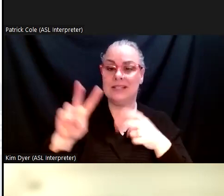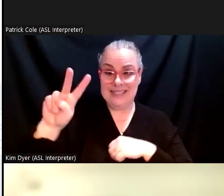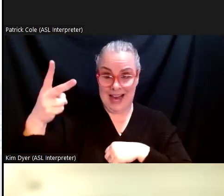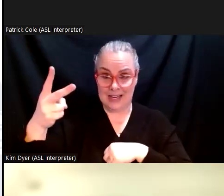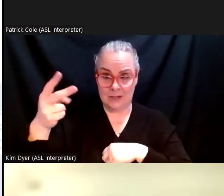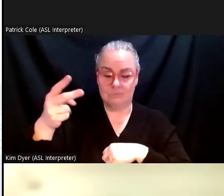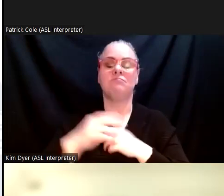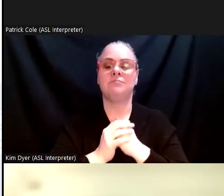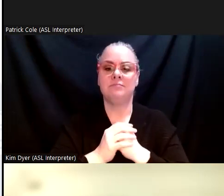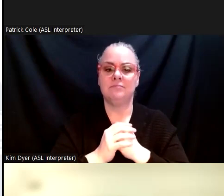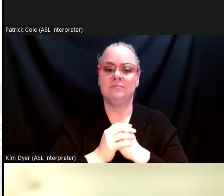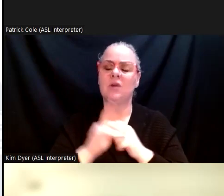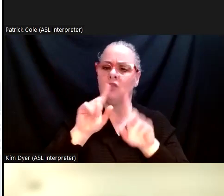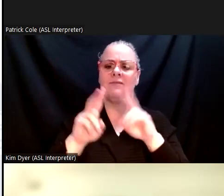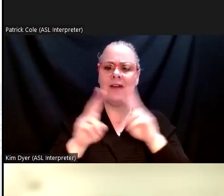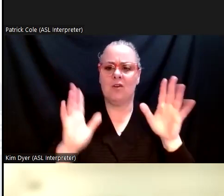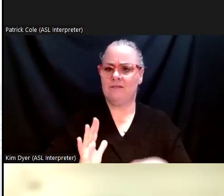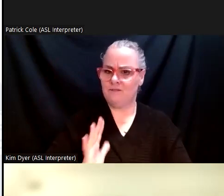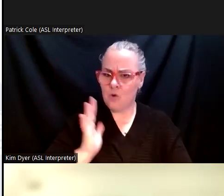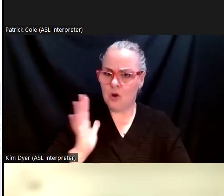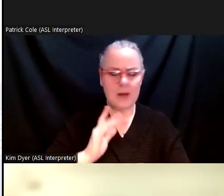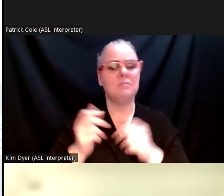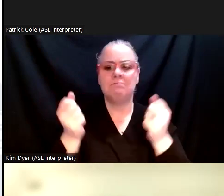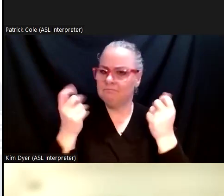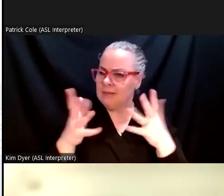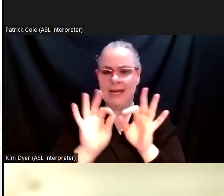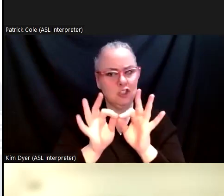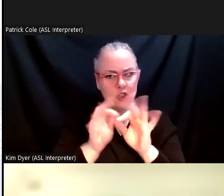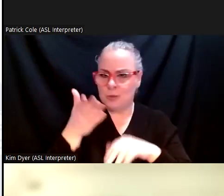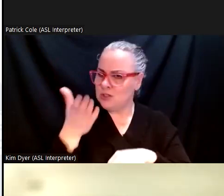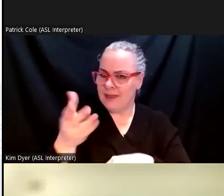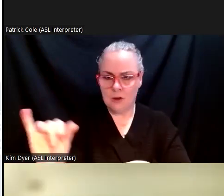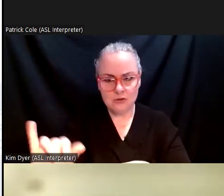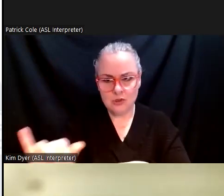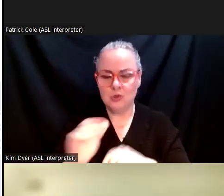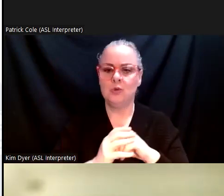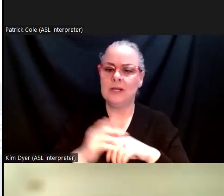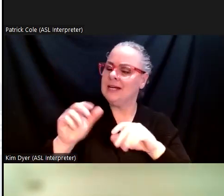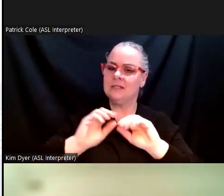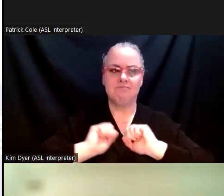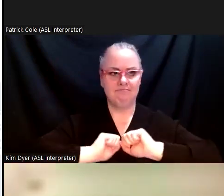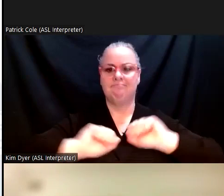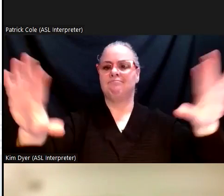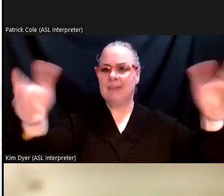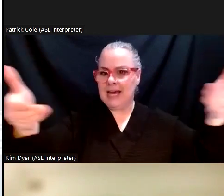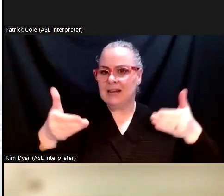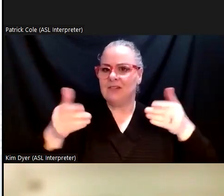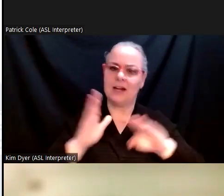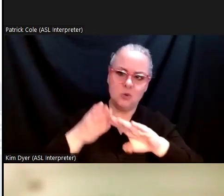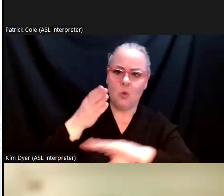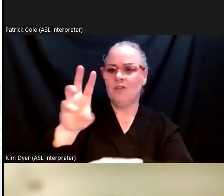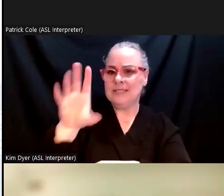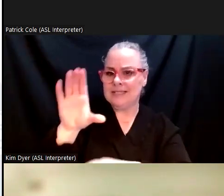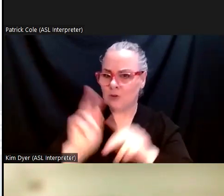were relatively formal and translated in multiple languages with invitations out to over 600 people,